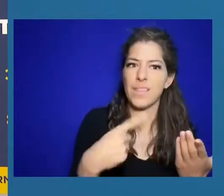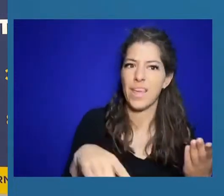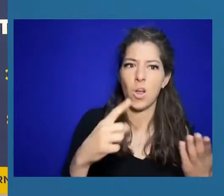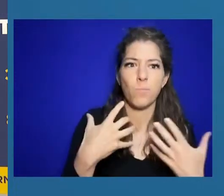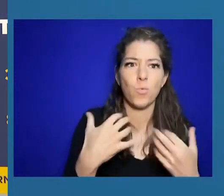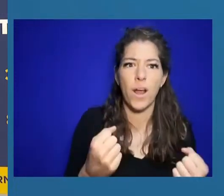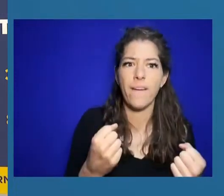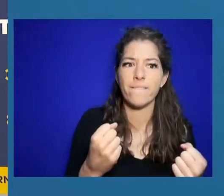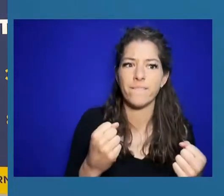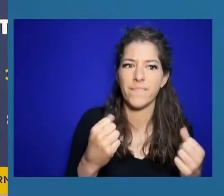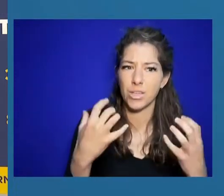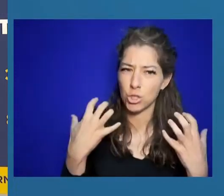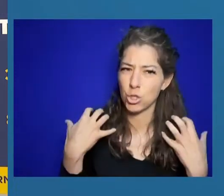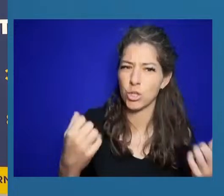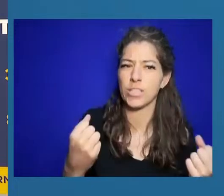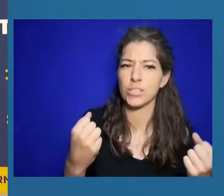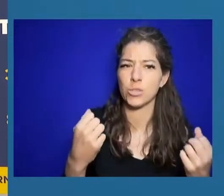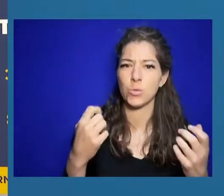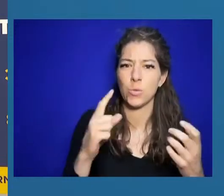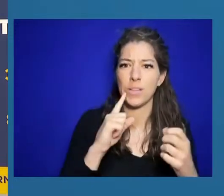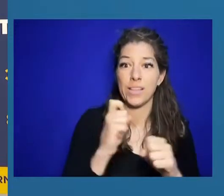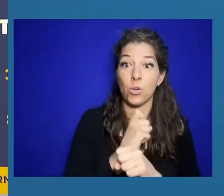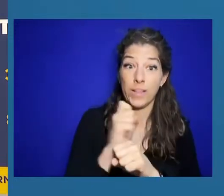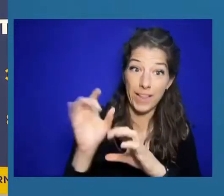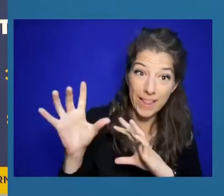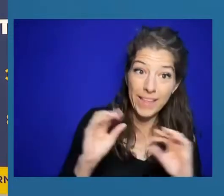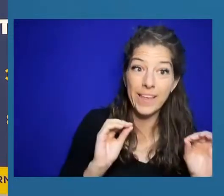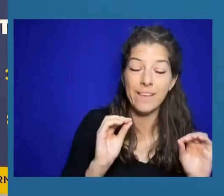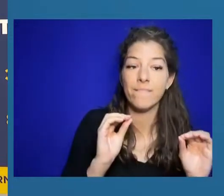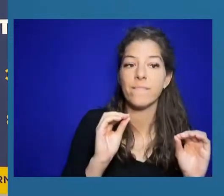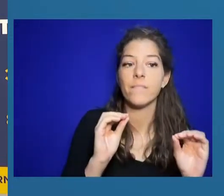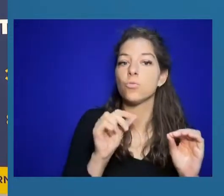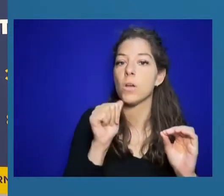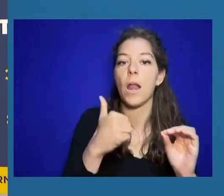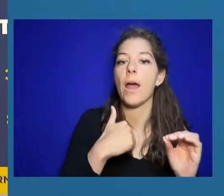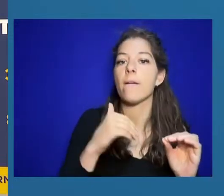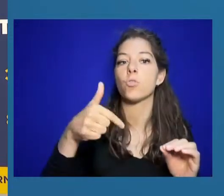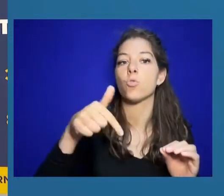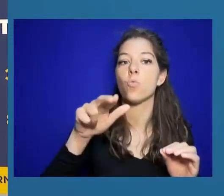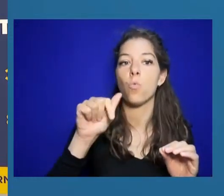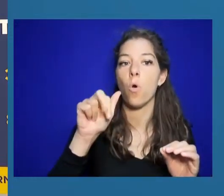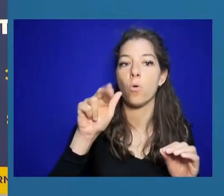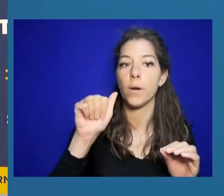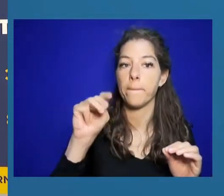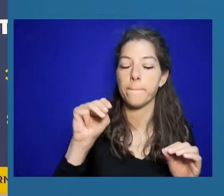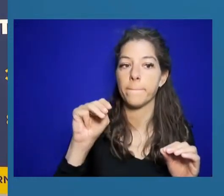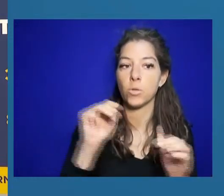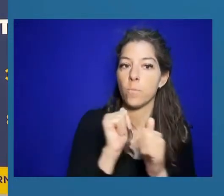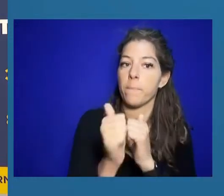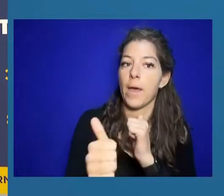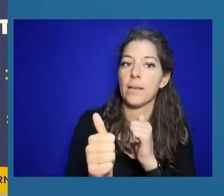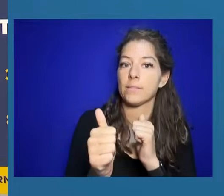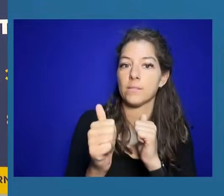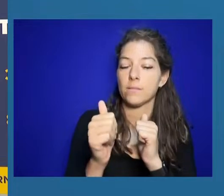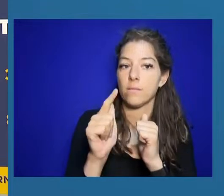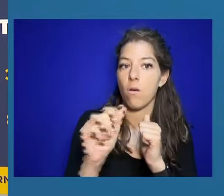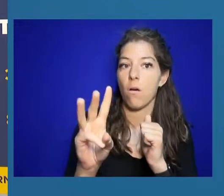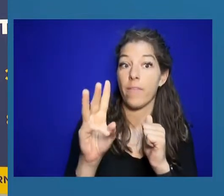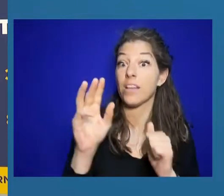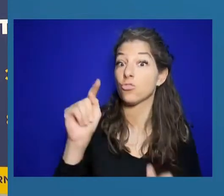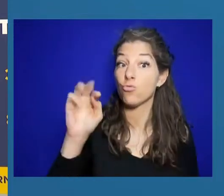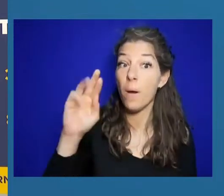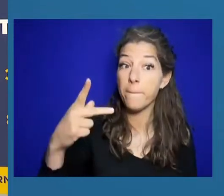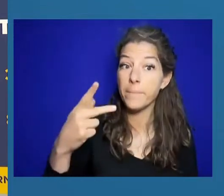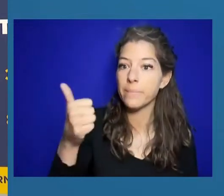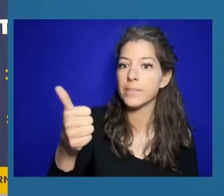takes courage to literally leave so they can not have a quorum necessary to pass the lines that literally Donald Trump drew